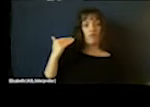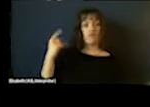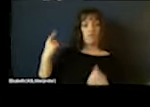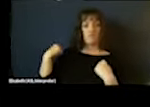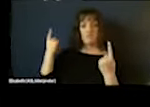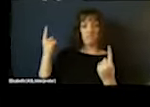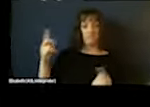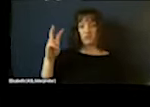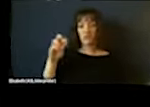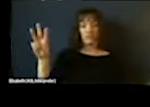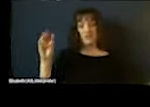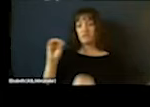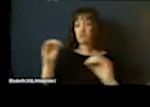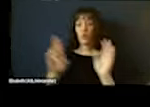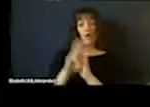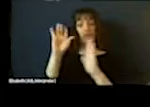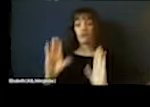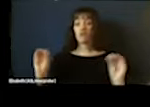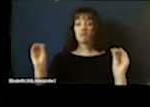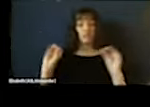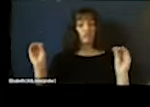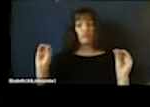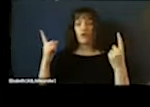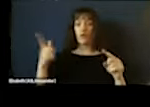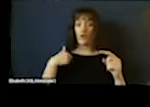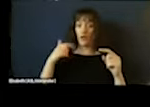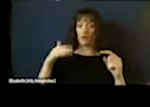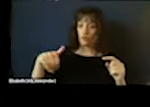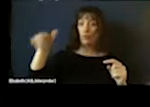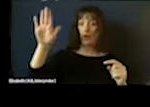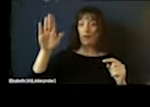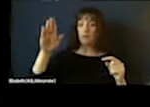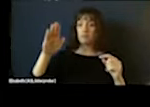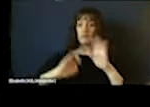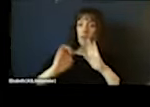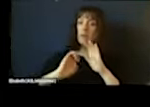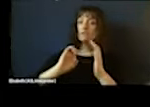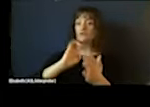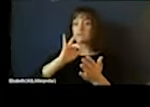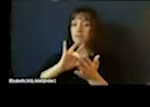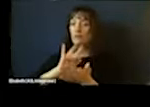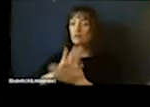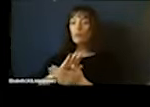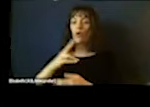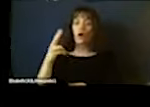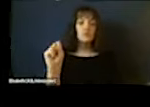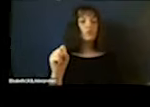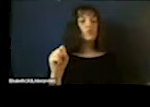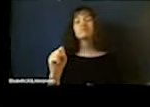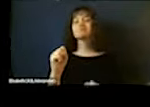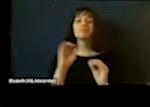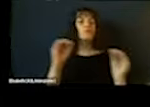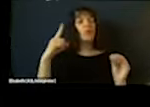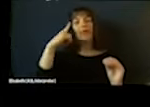all. So when I grew up from the primary school, middle school, high school, I even cannot dream to be an astronaut, unfortunately, because in my